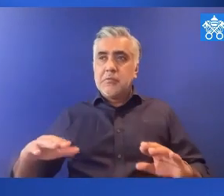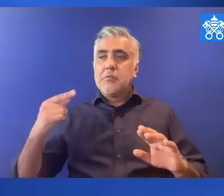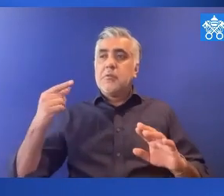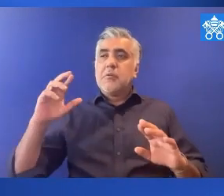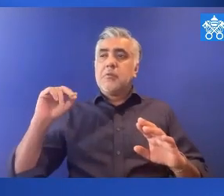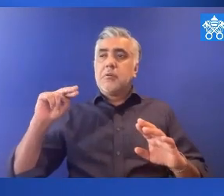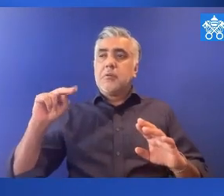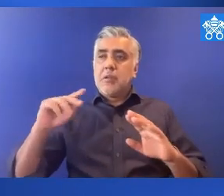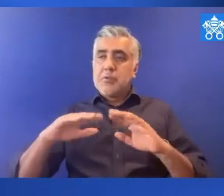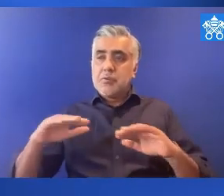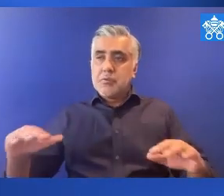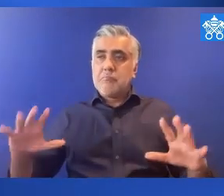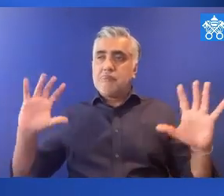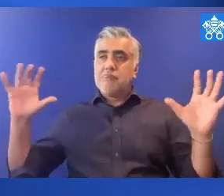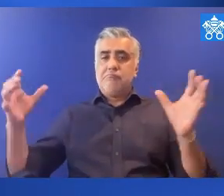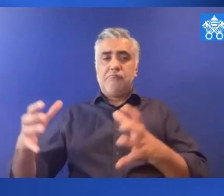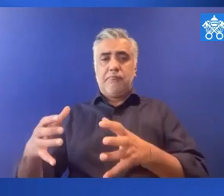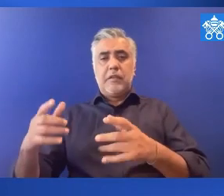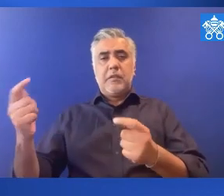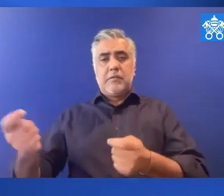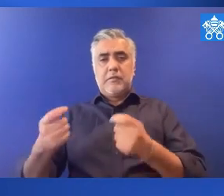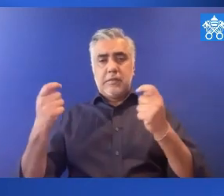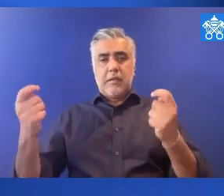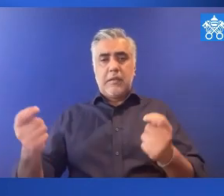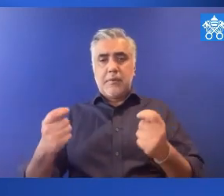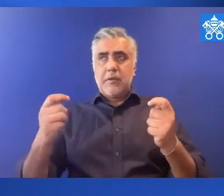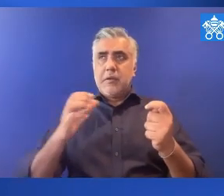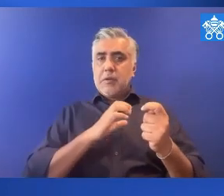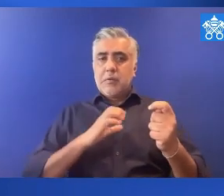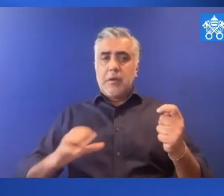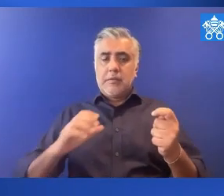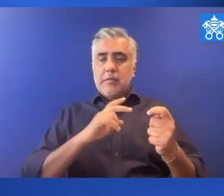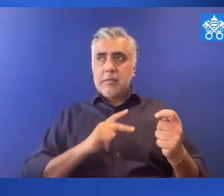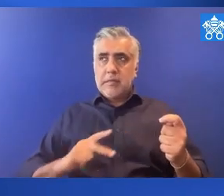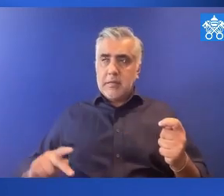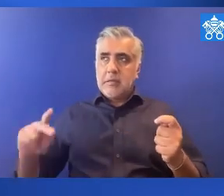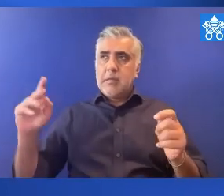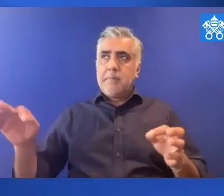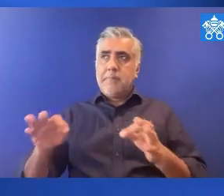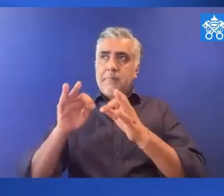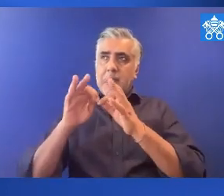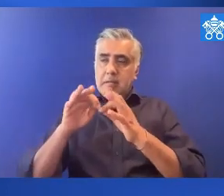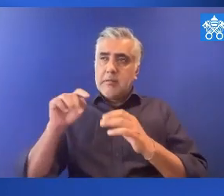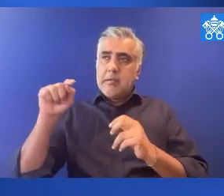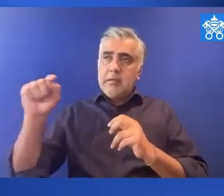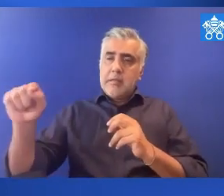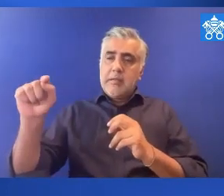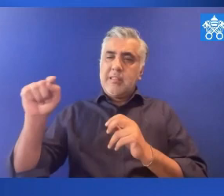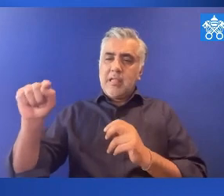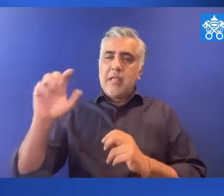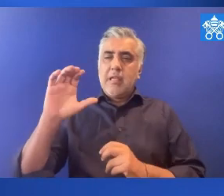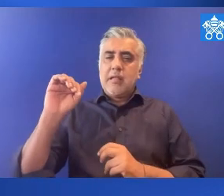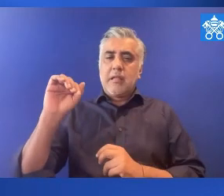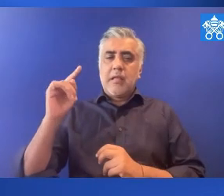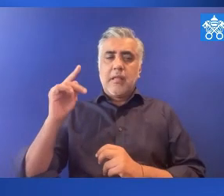cousins, their children, grandchildren present, Pope Francis celebrated Christ the King Feast